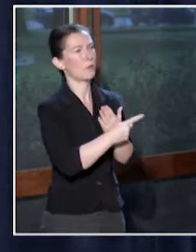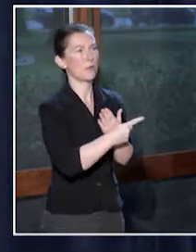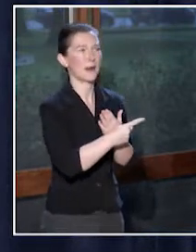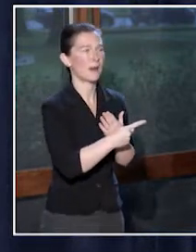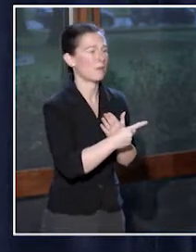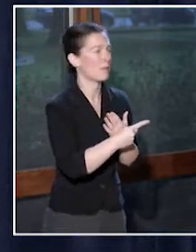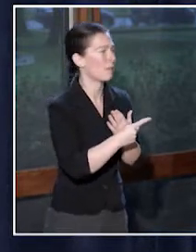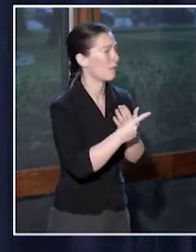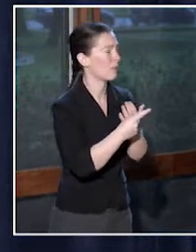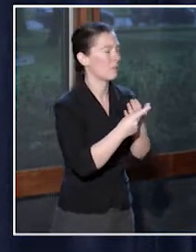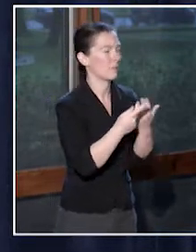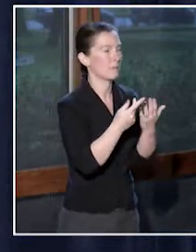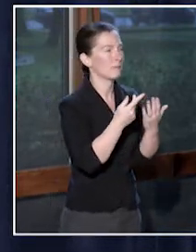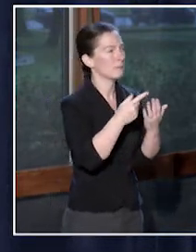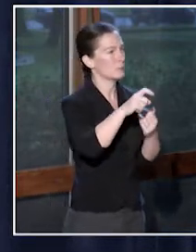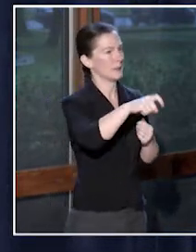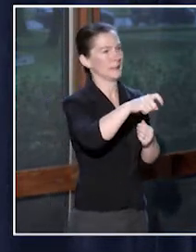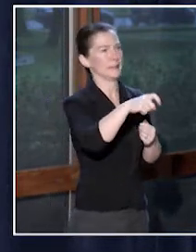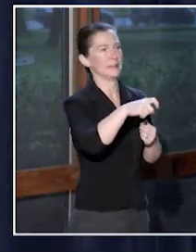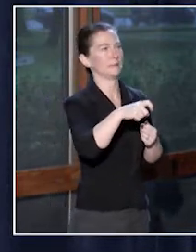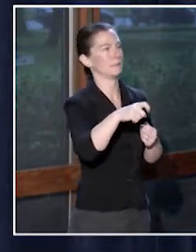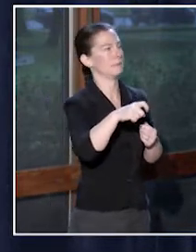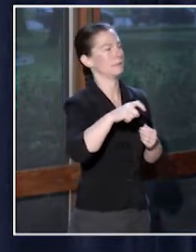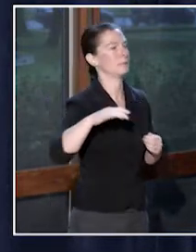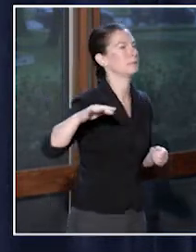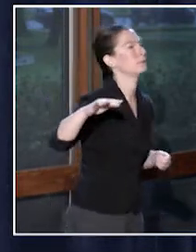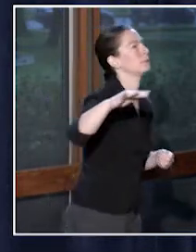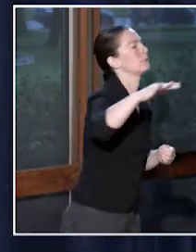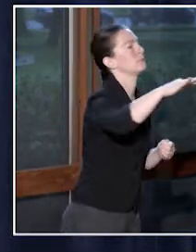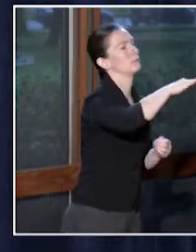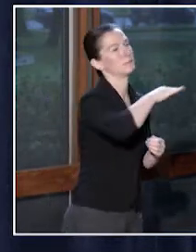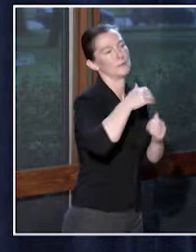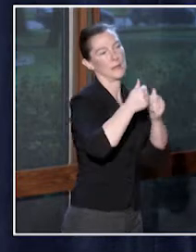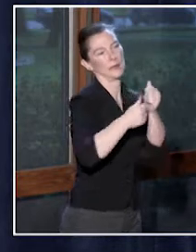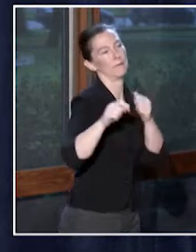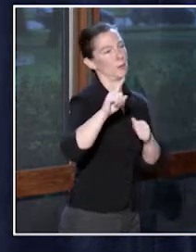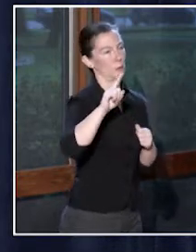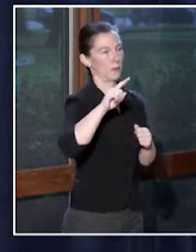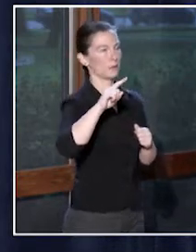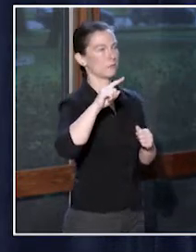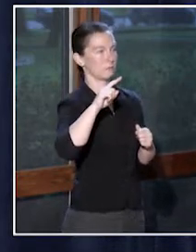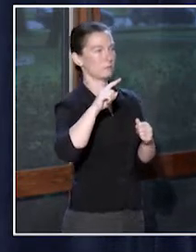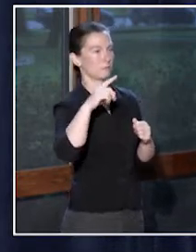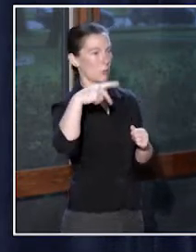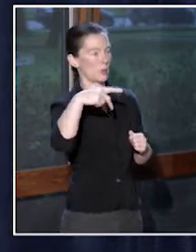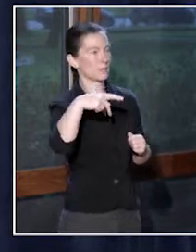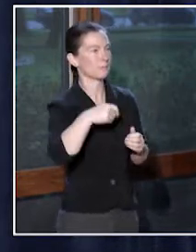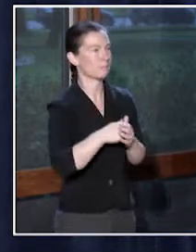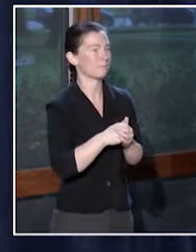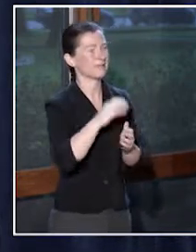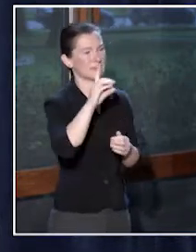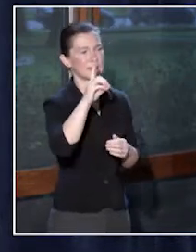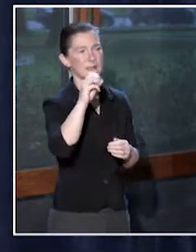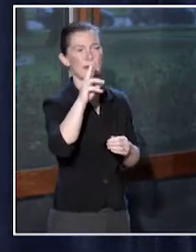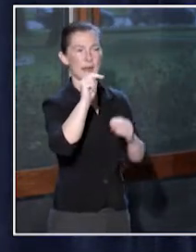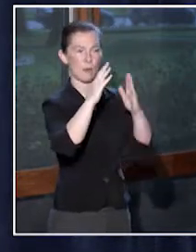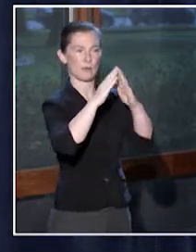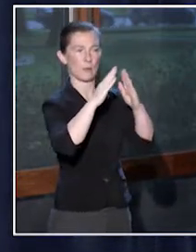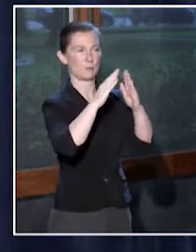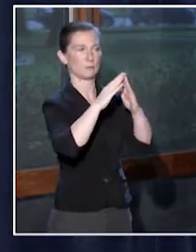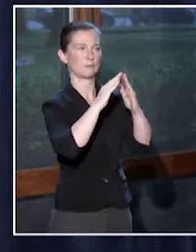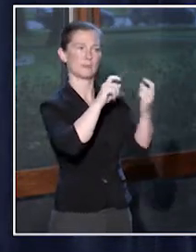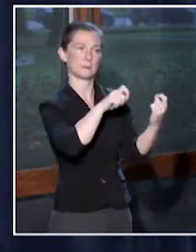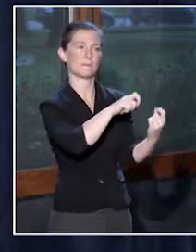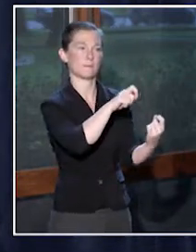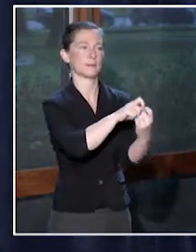every corner of this city, in downtown specifically. And I believe this model will serve as a proof